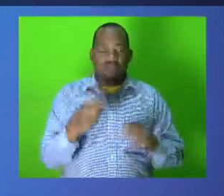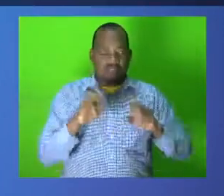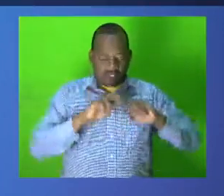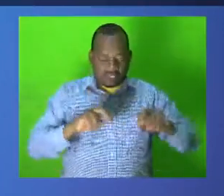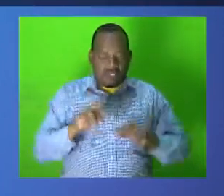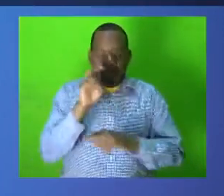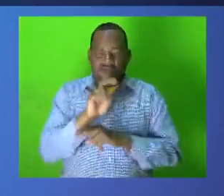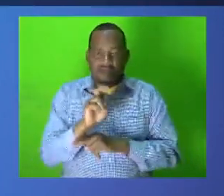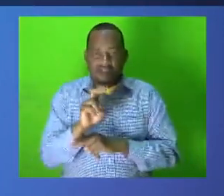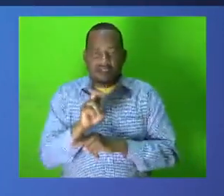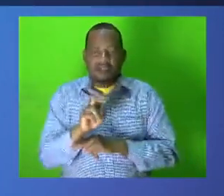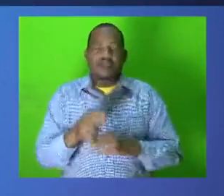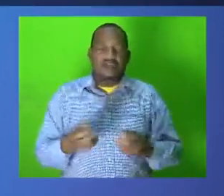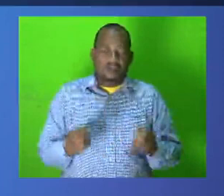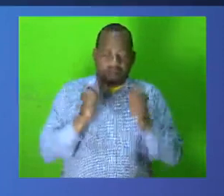can